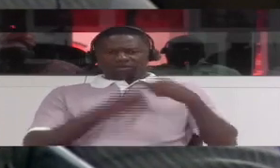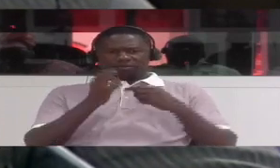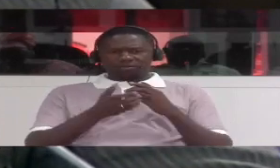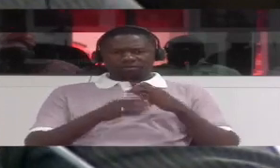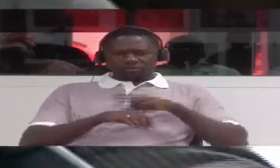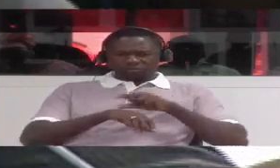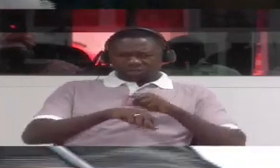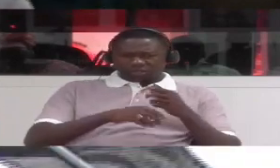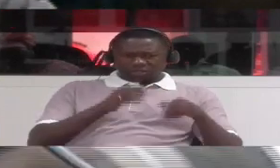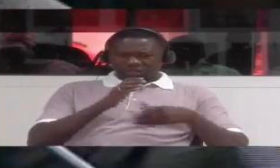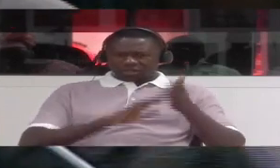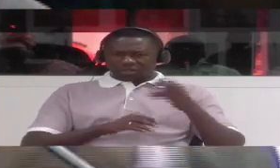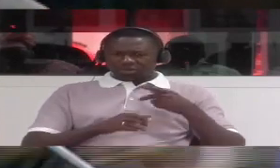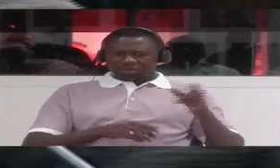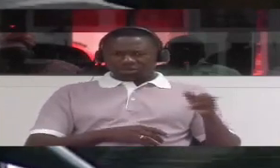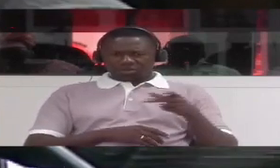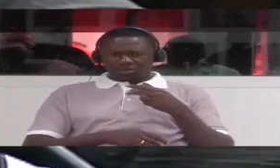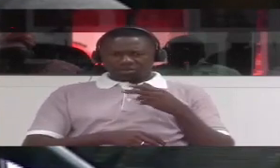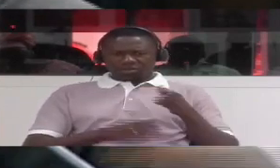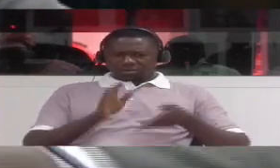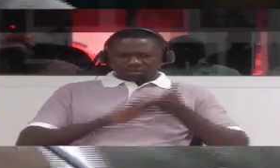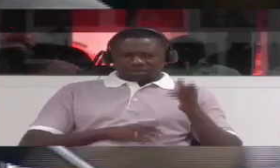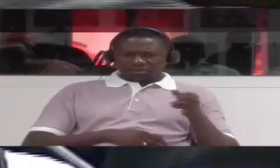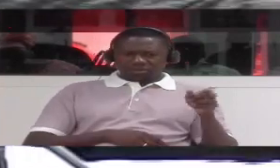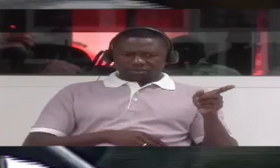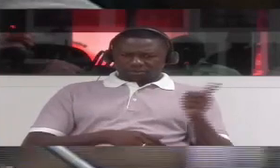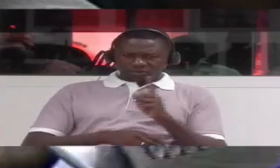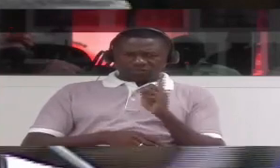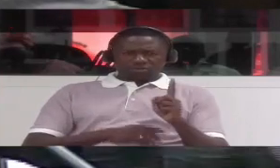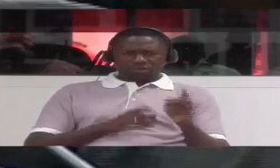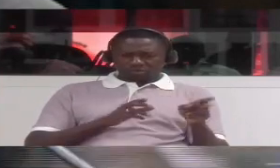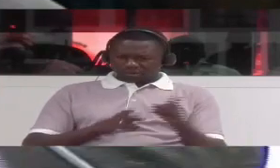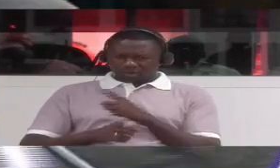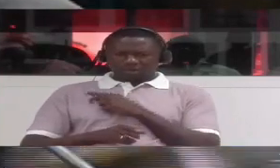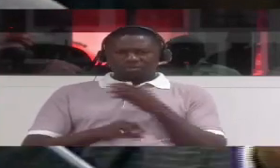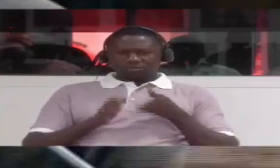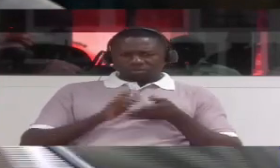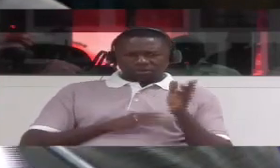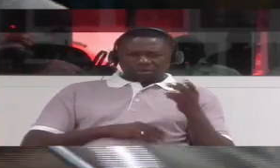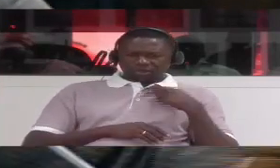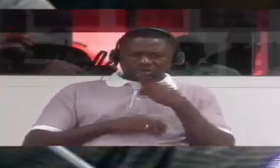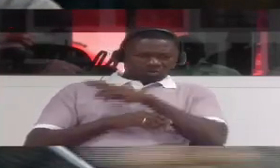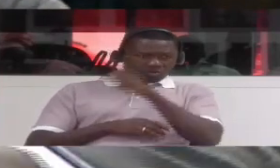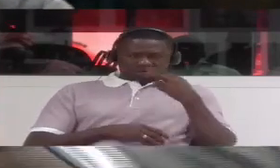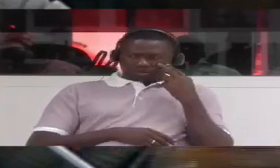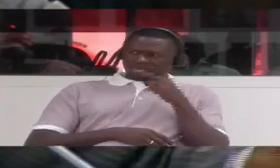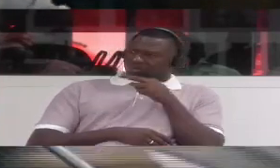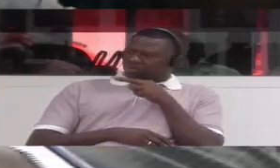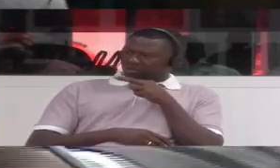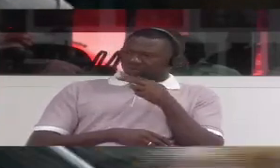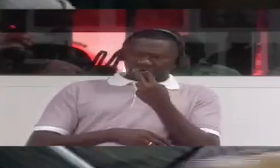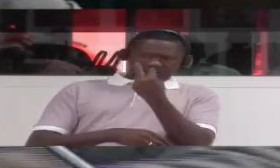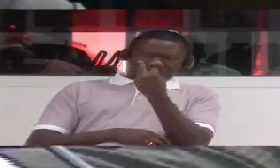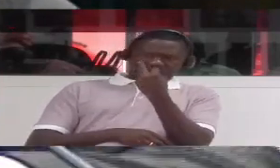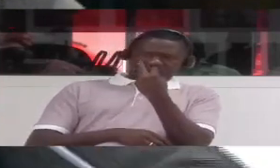all came passing me, almost in single file, because this is not our place. They came almost in single file, and everybody was glancing. I was looking at